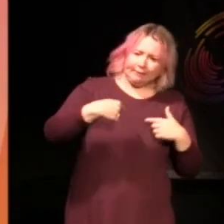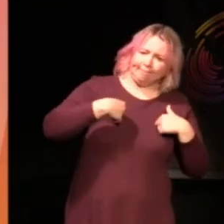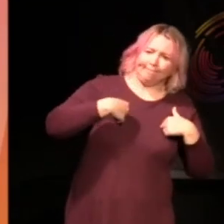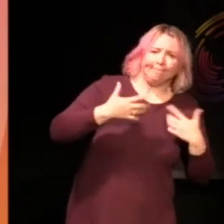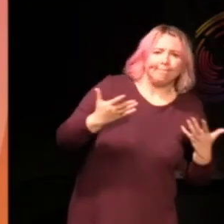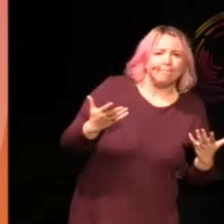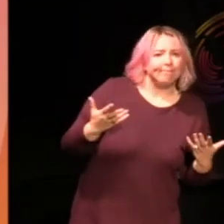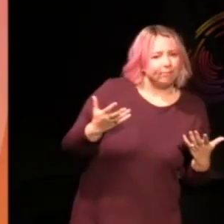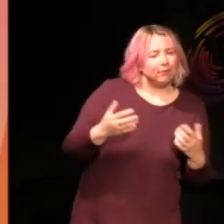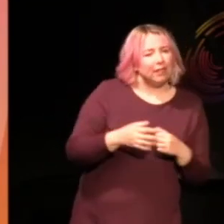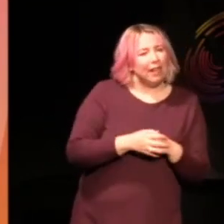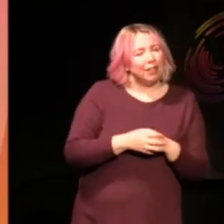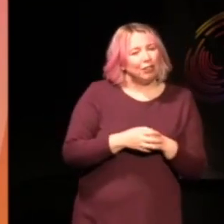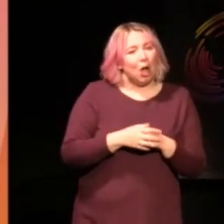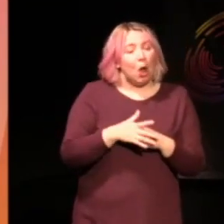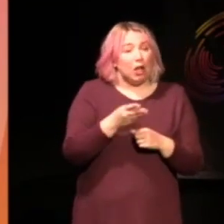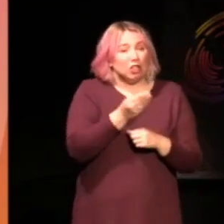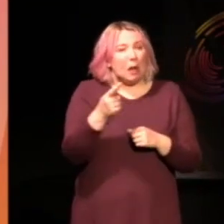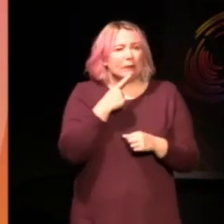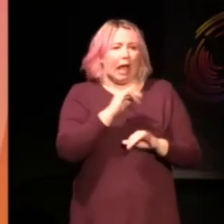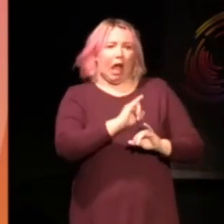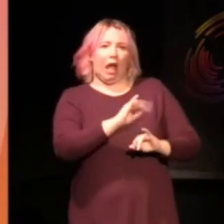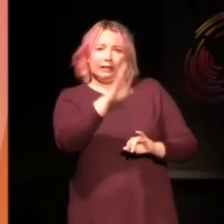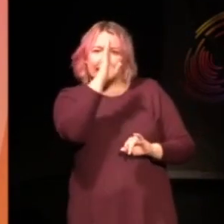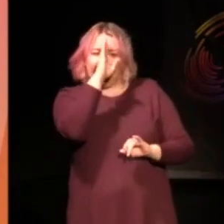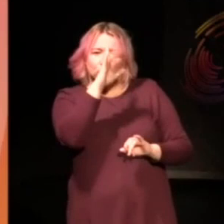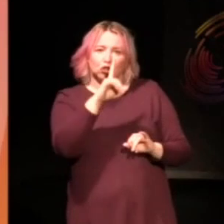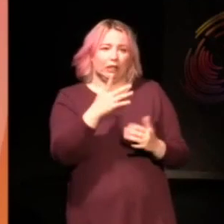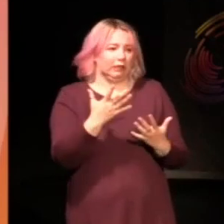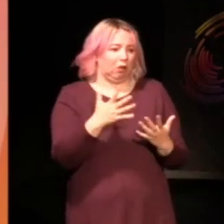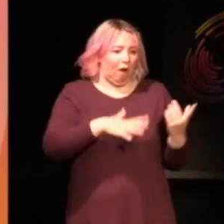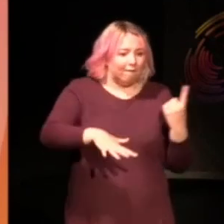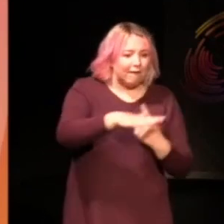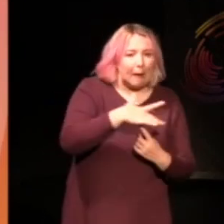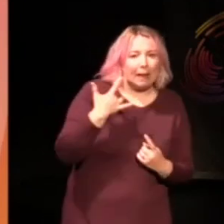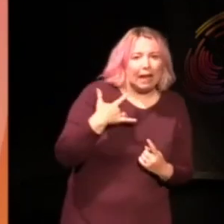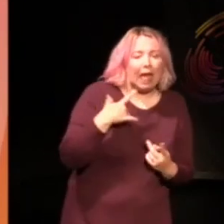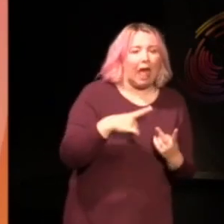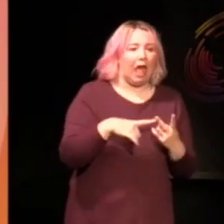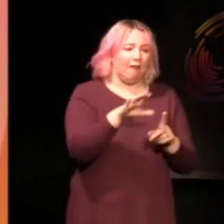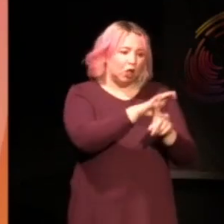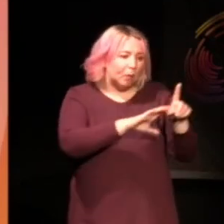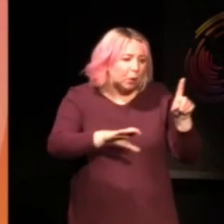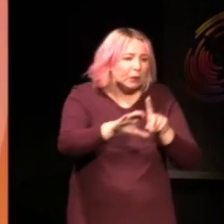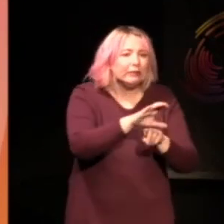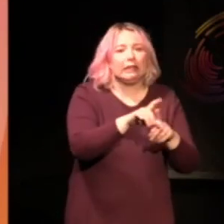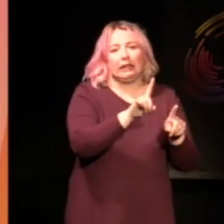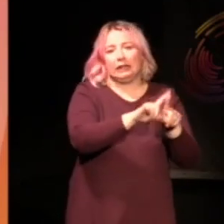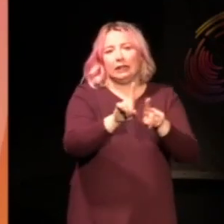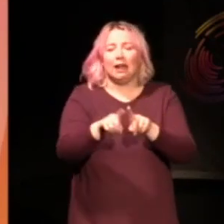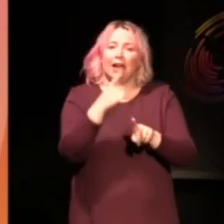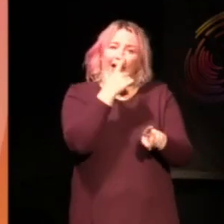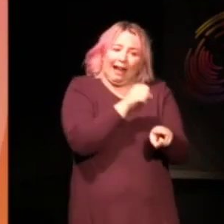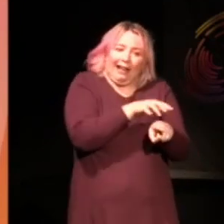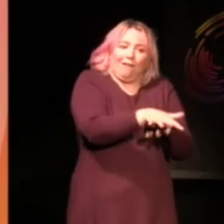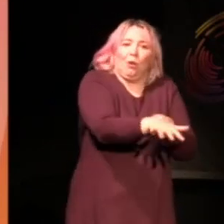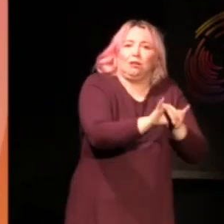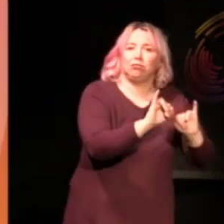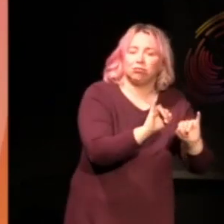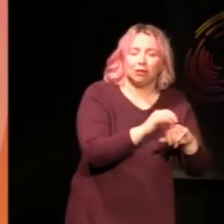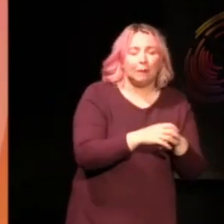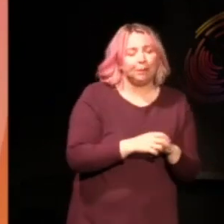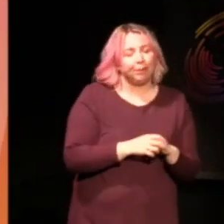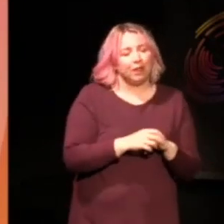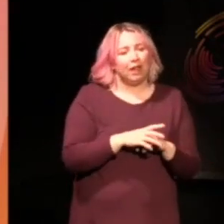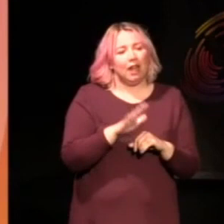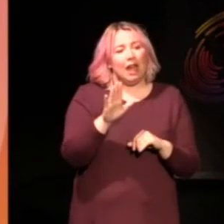and not appropriate to family life or community celebration and so on. And I was very